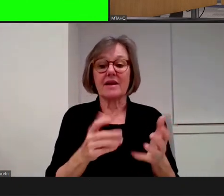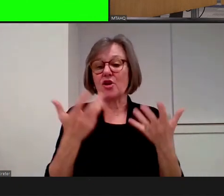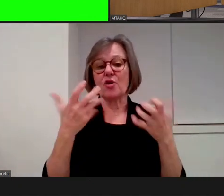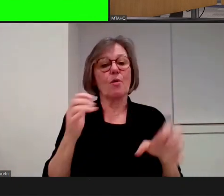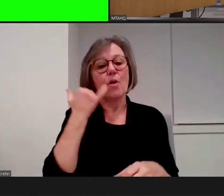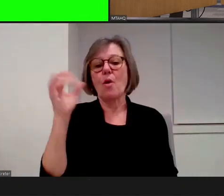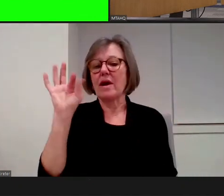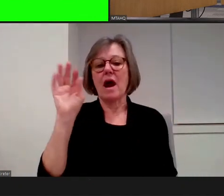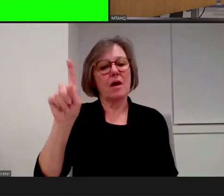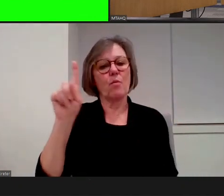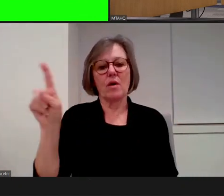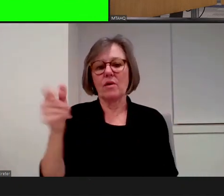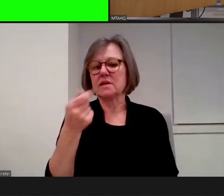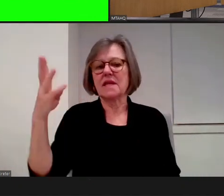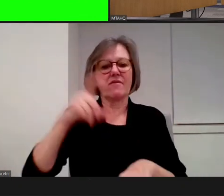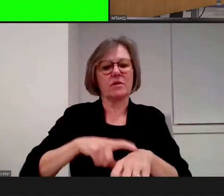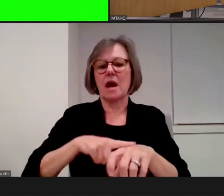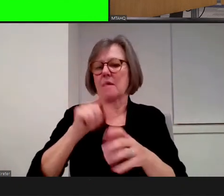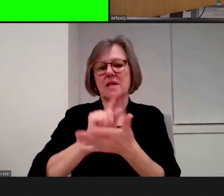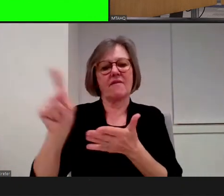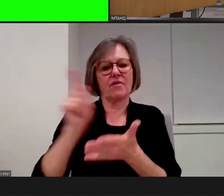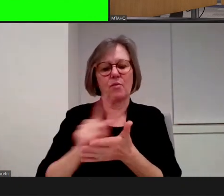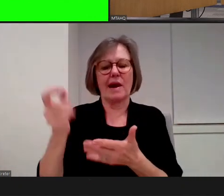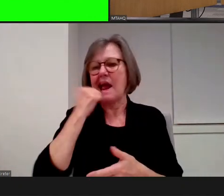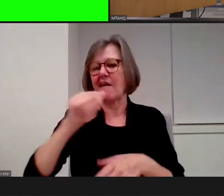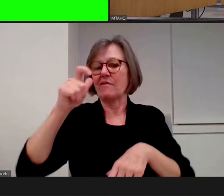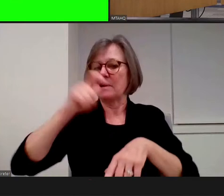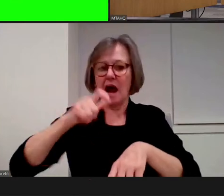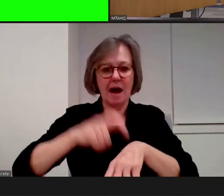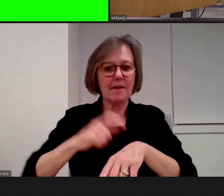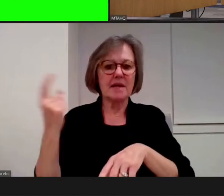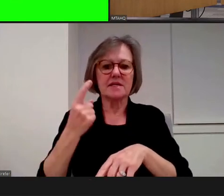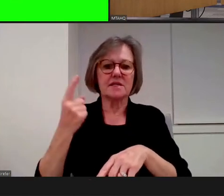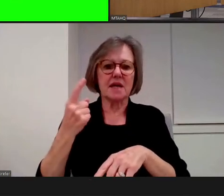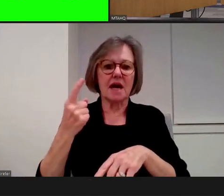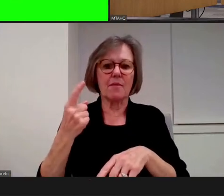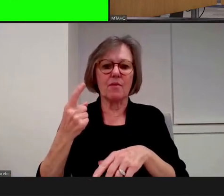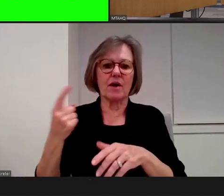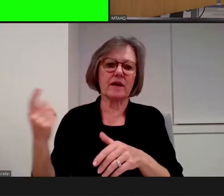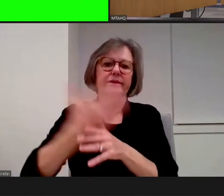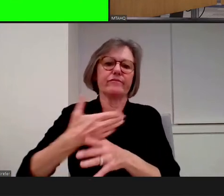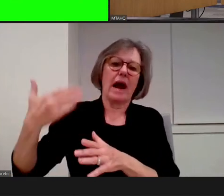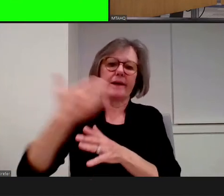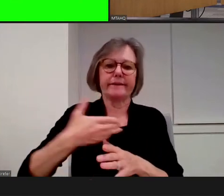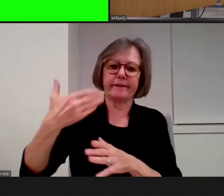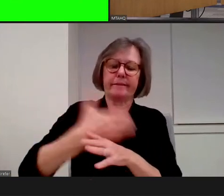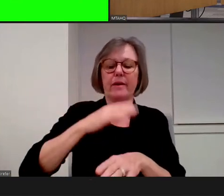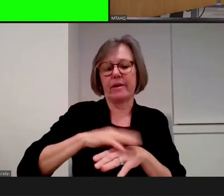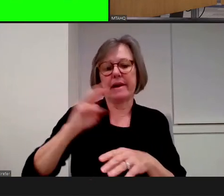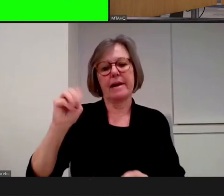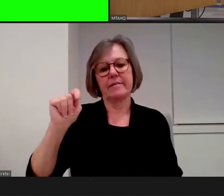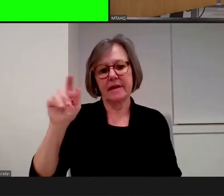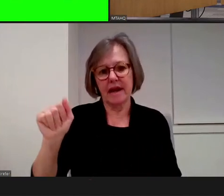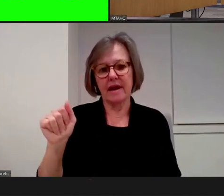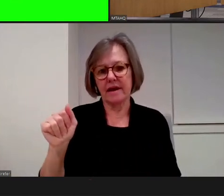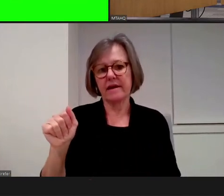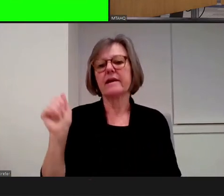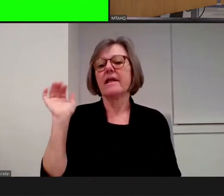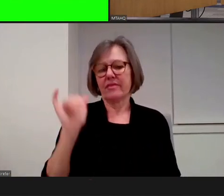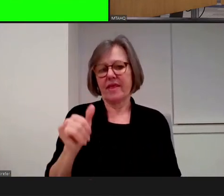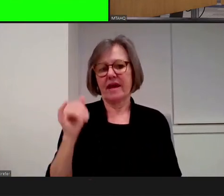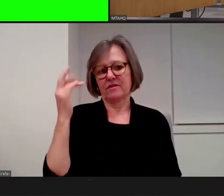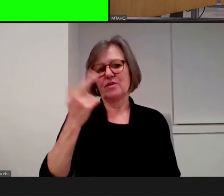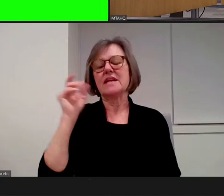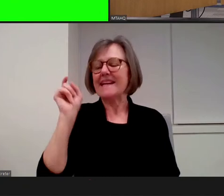calling 911 several times a week, every single time someone is sexually harassing me on the MTA. That's part of why you